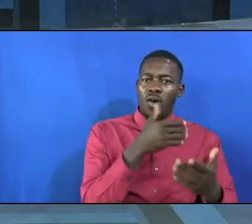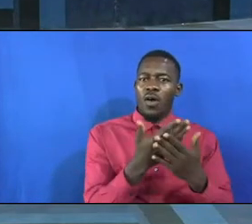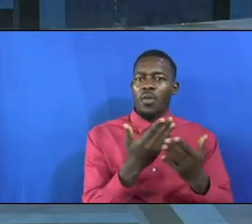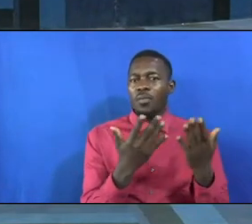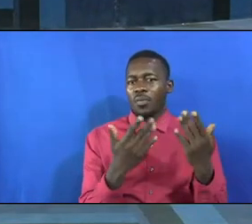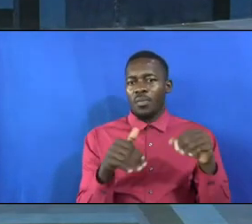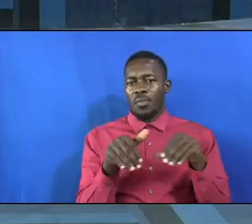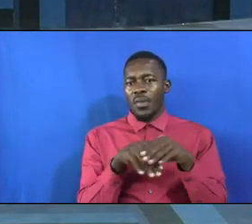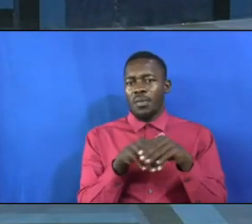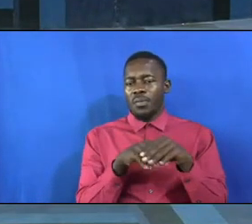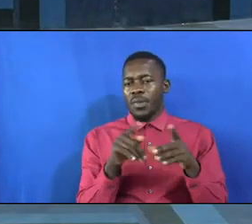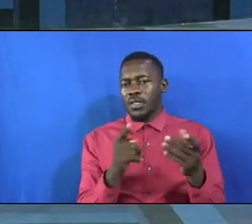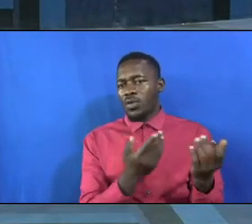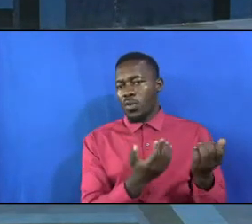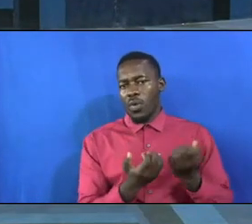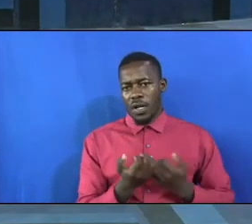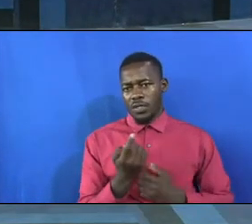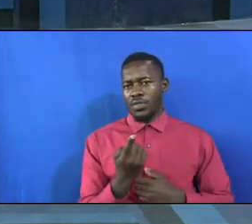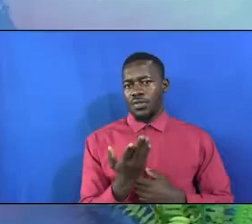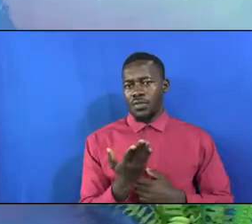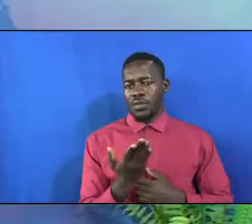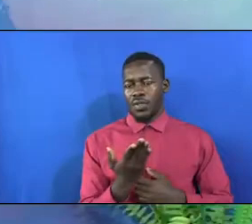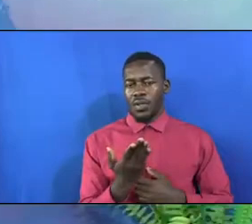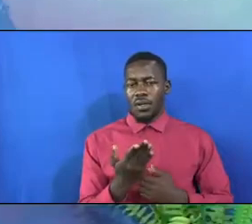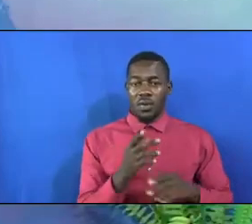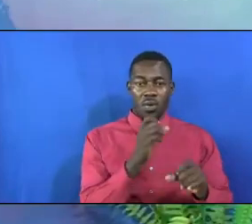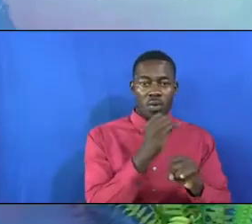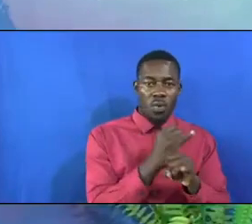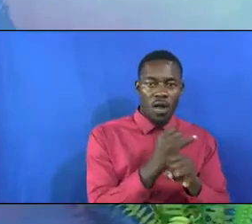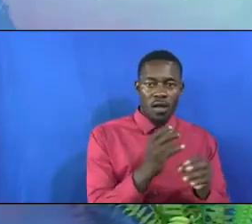in need. Could it be your place of work?